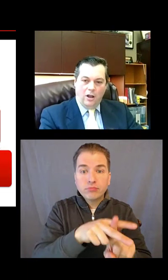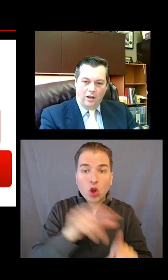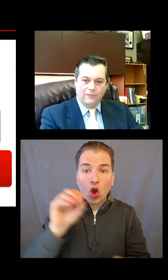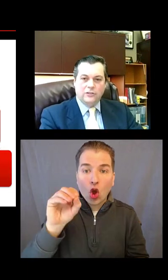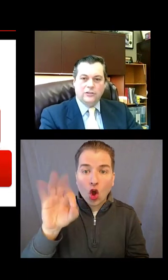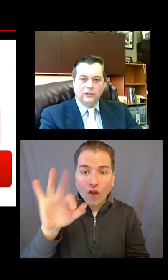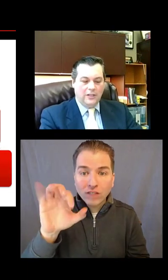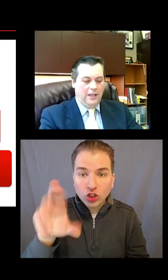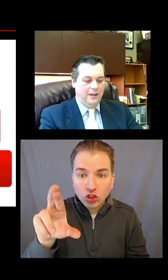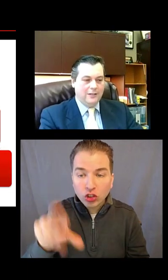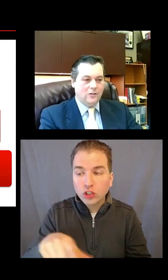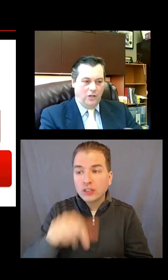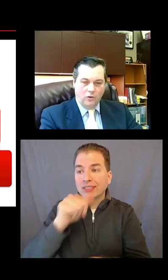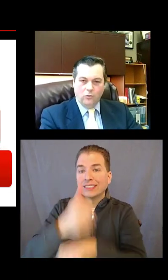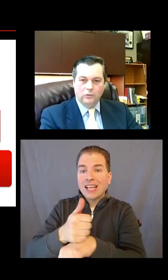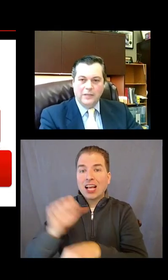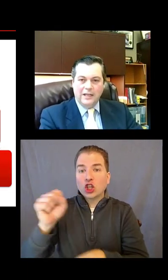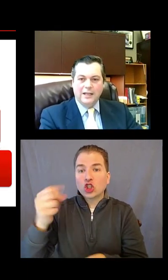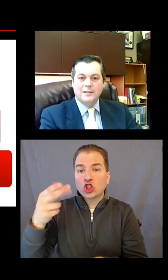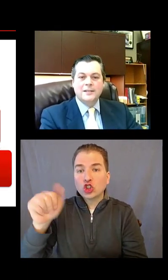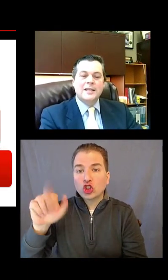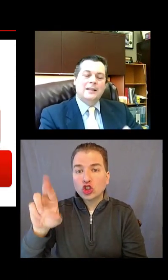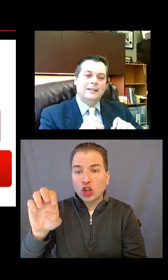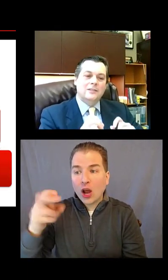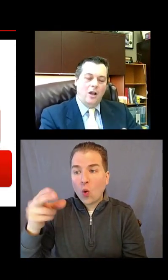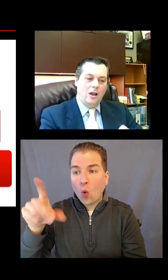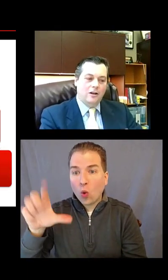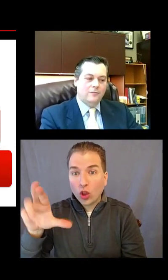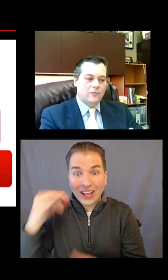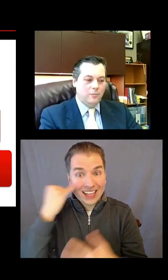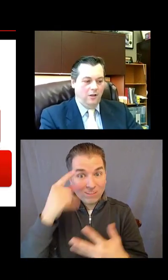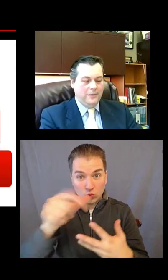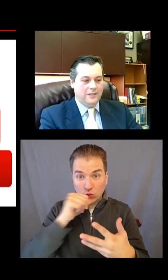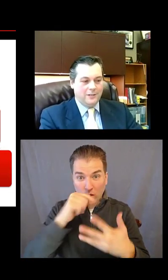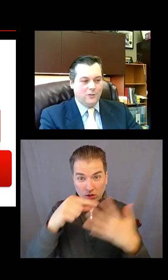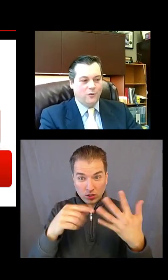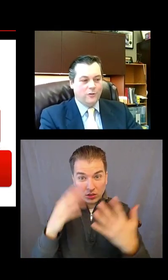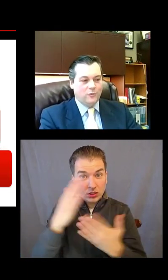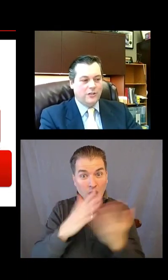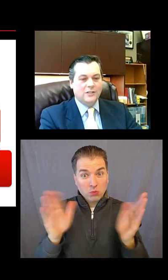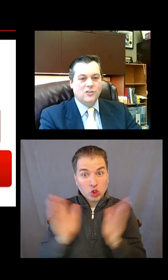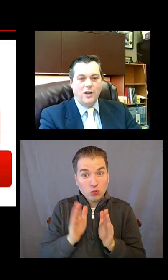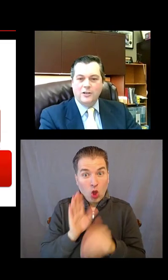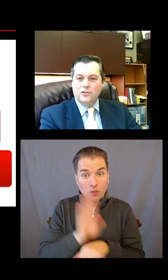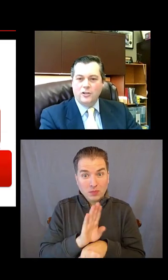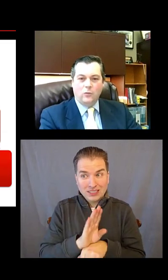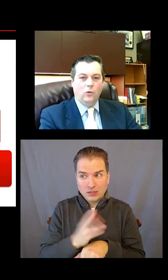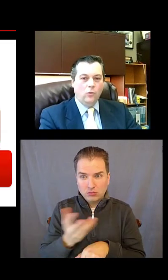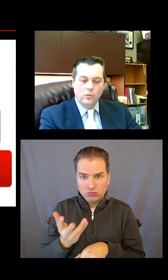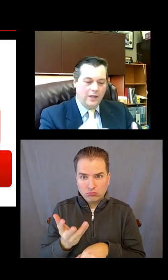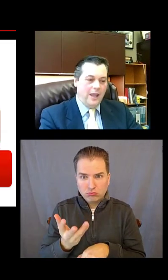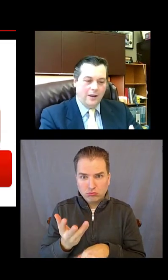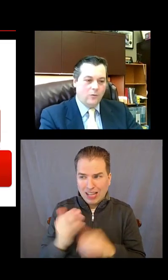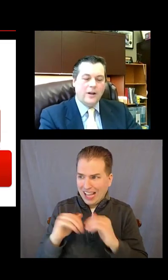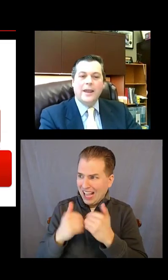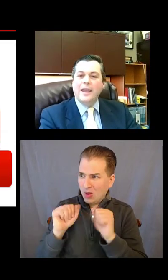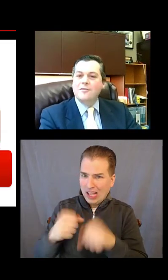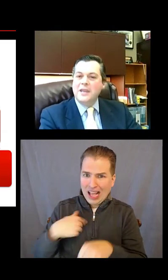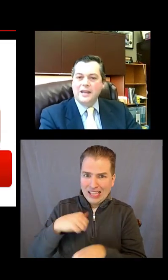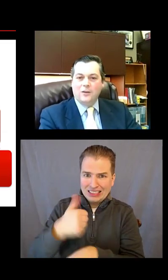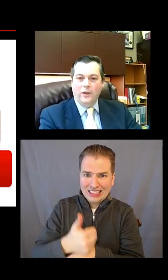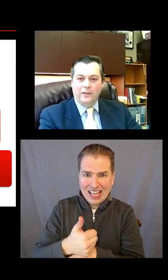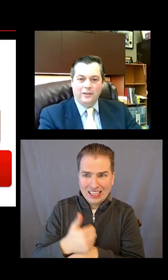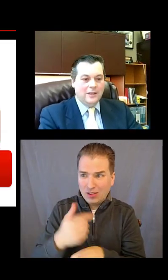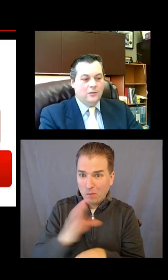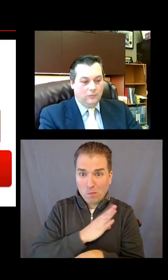having officers, having shareholder meetings. And this is hard for small business owners when you get started, because you're like, well, who the heck would I have